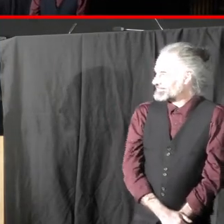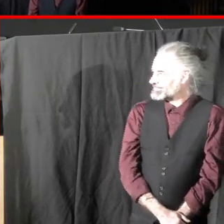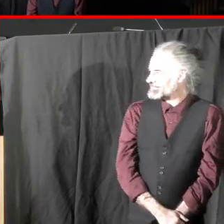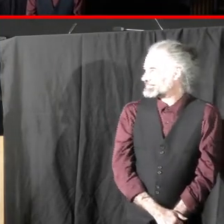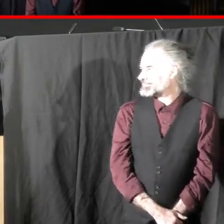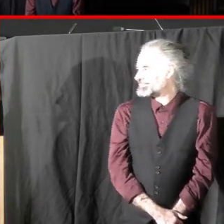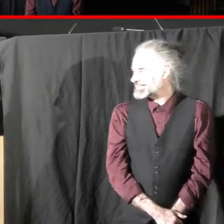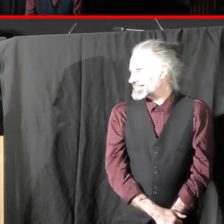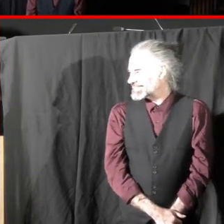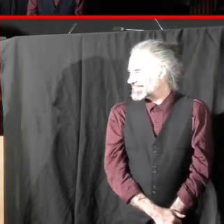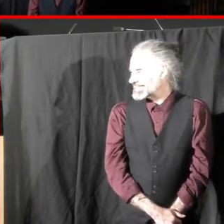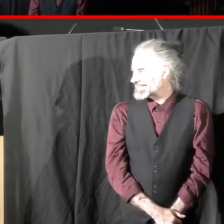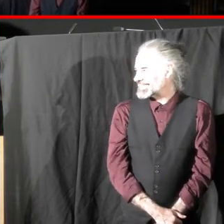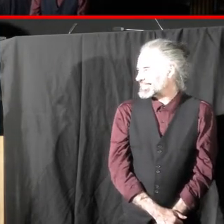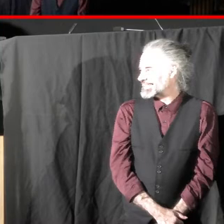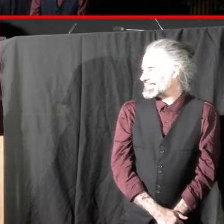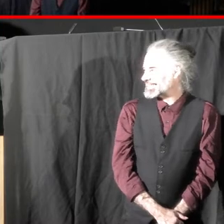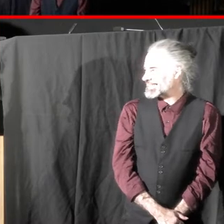Okay.